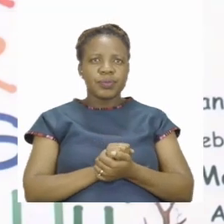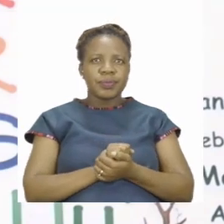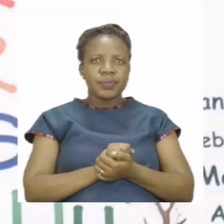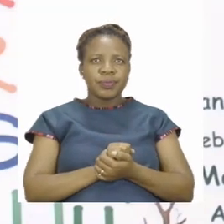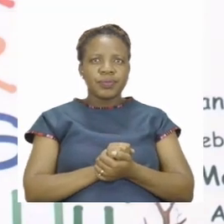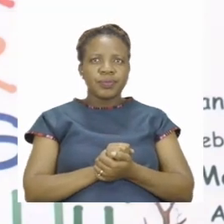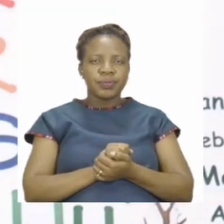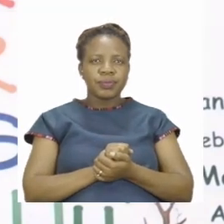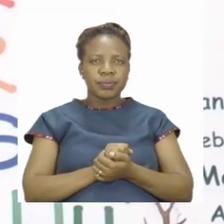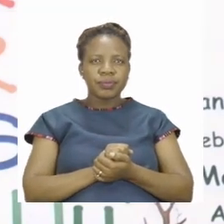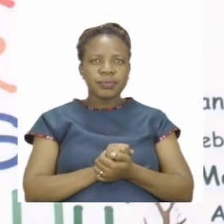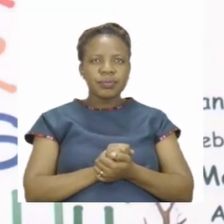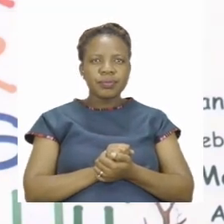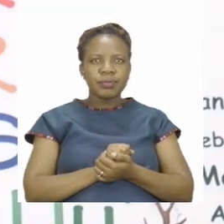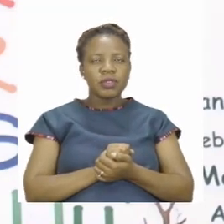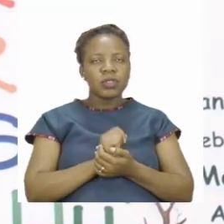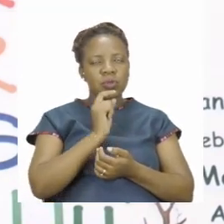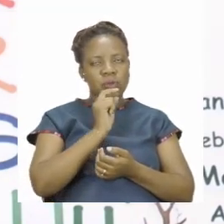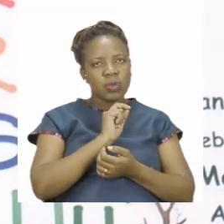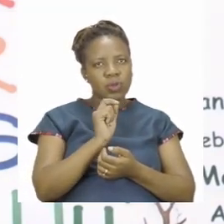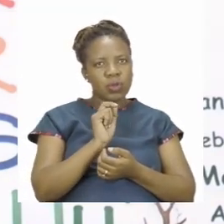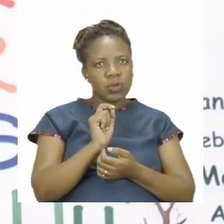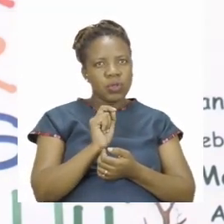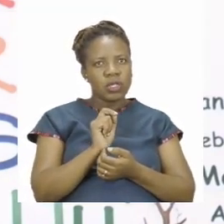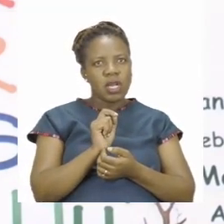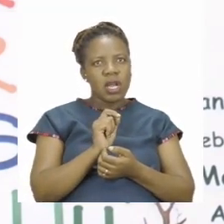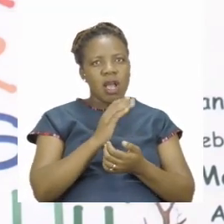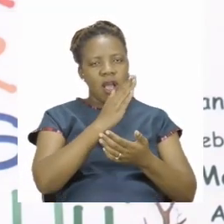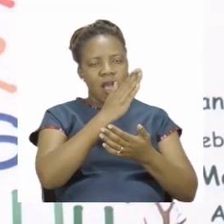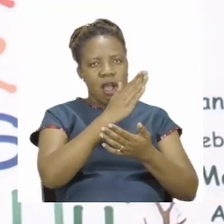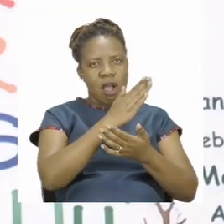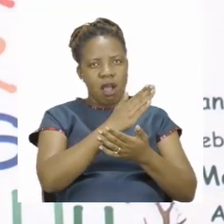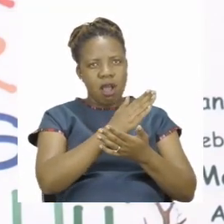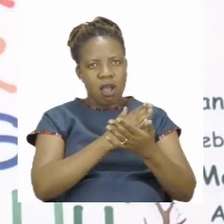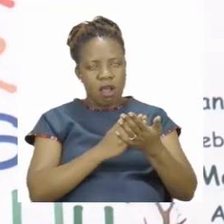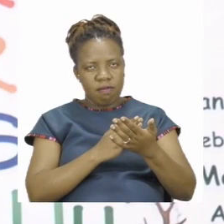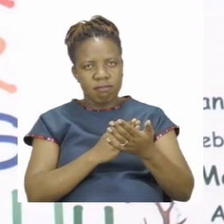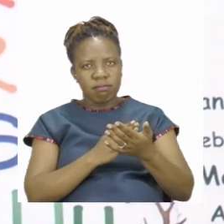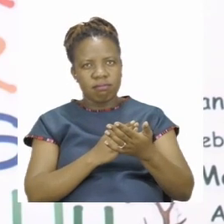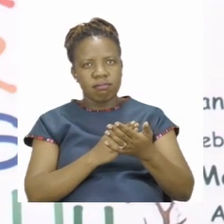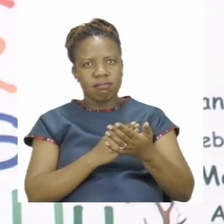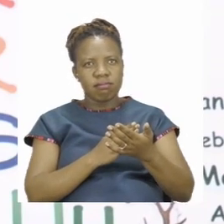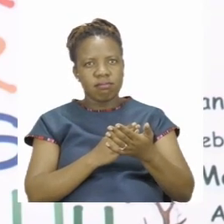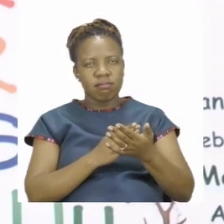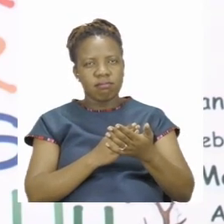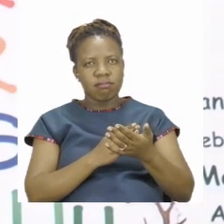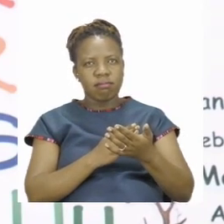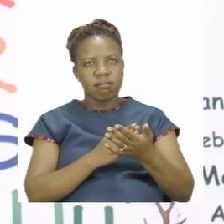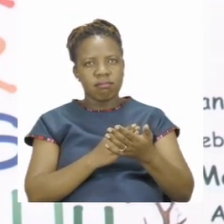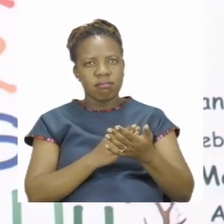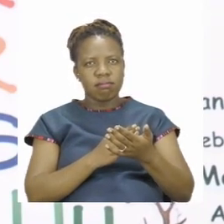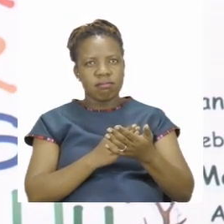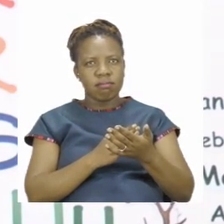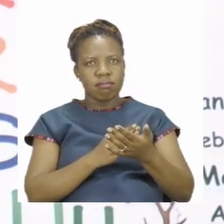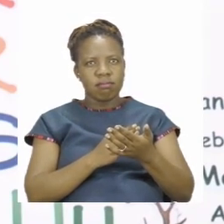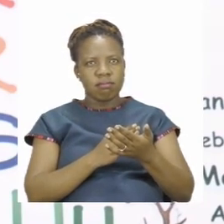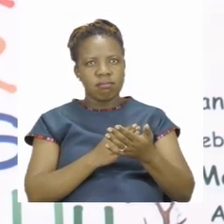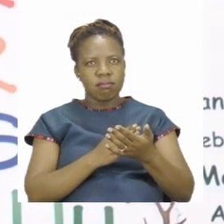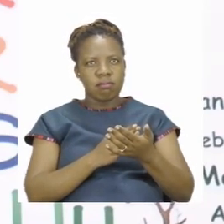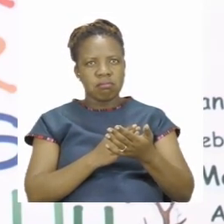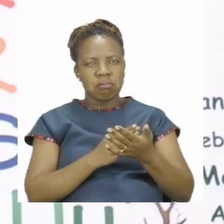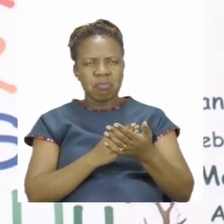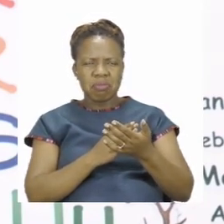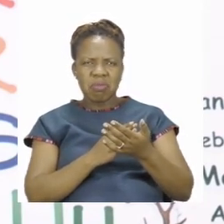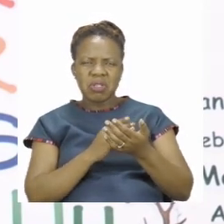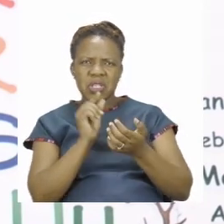And then after that we need to say which hour it is. Now, as you can see, it has passed